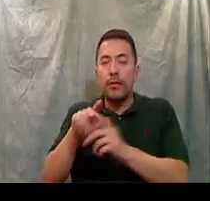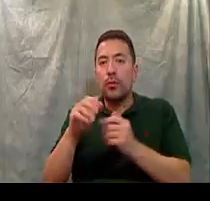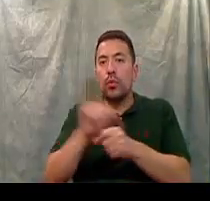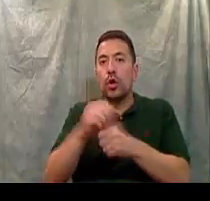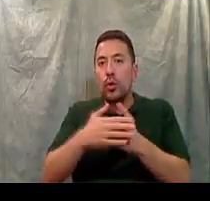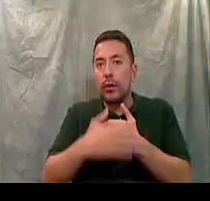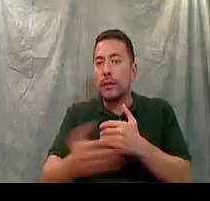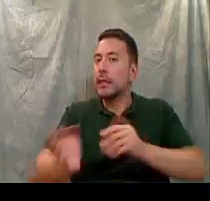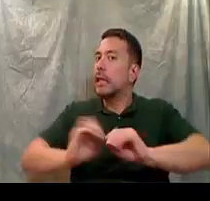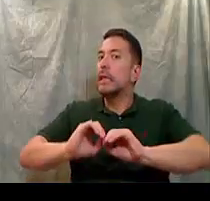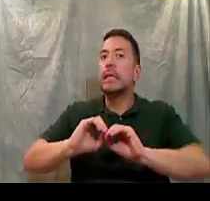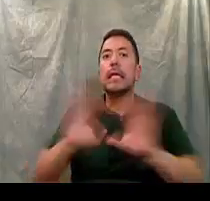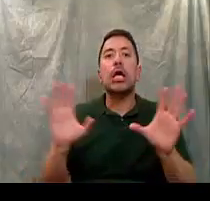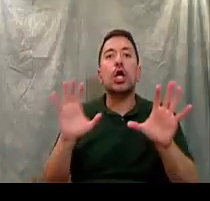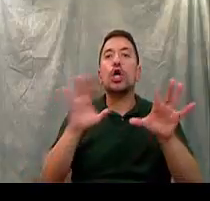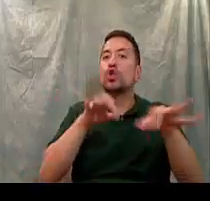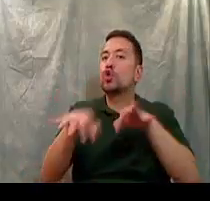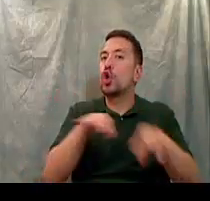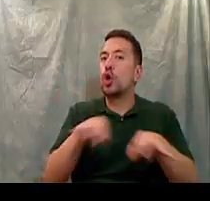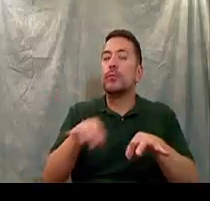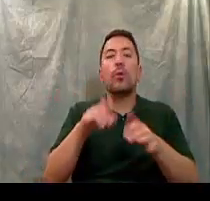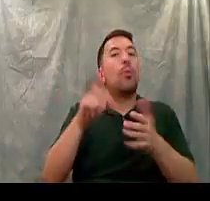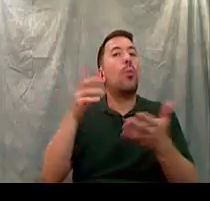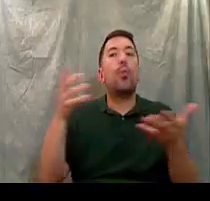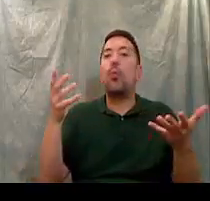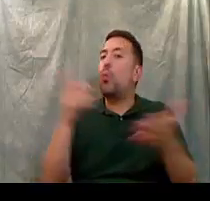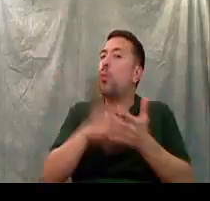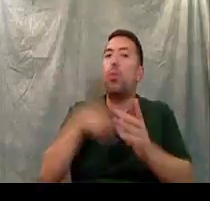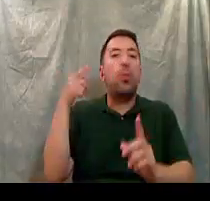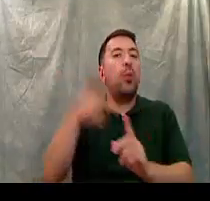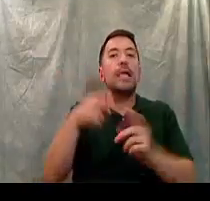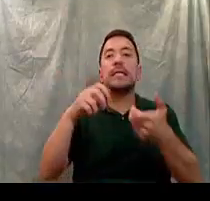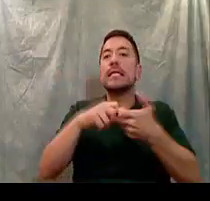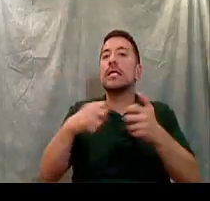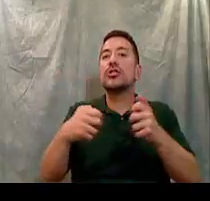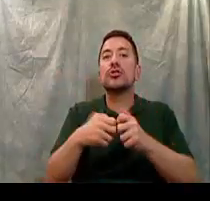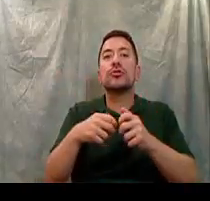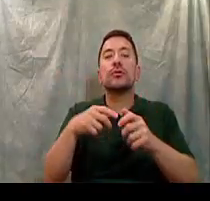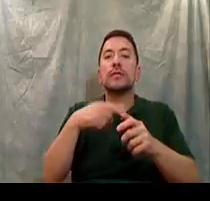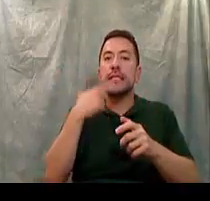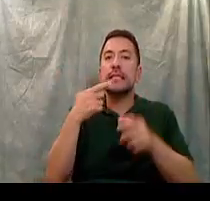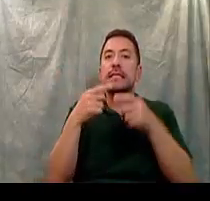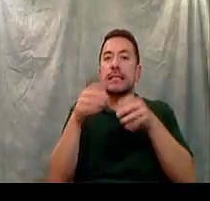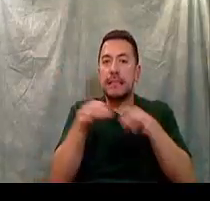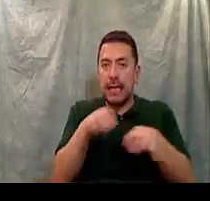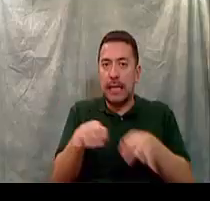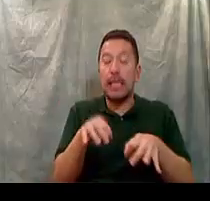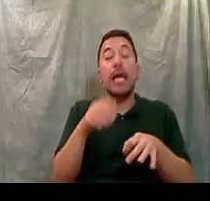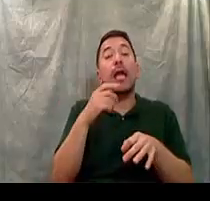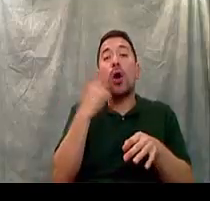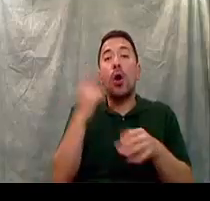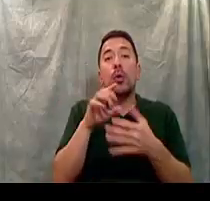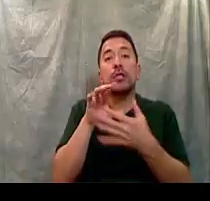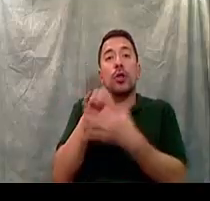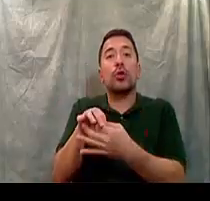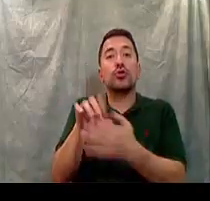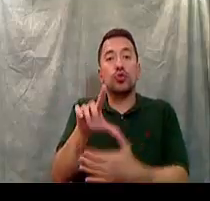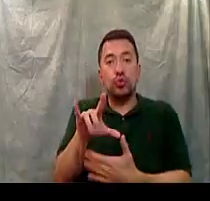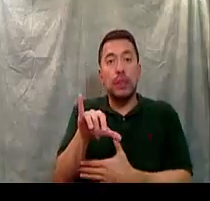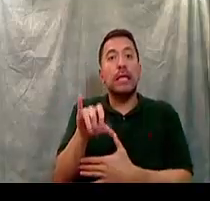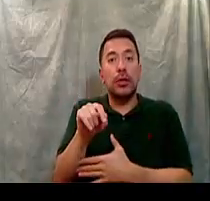terms, what is the issue? State it, identify it, and try and do it succinctly, allude to literature where possible. The